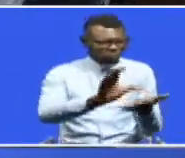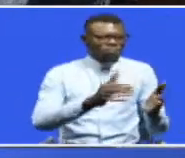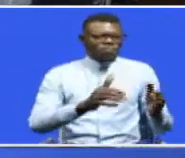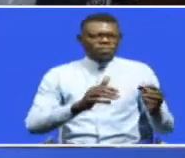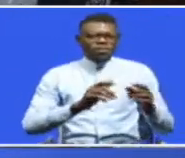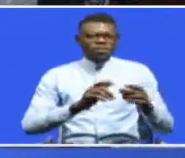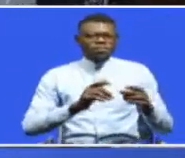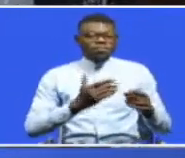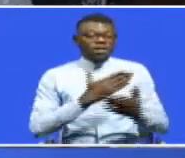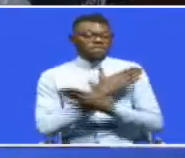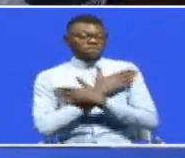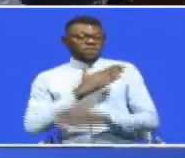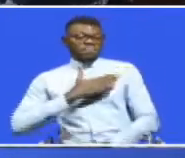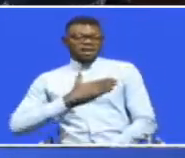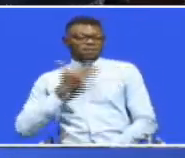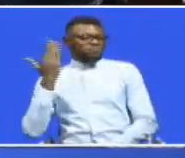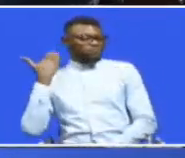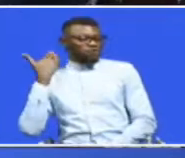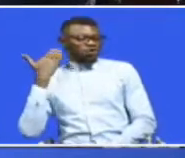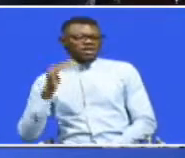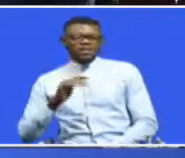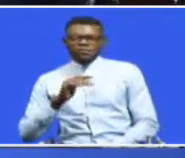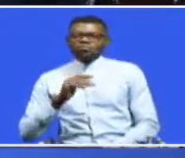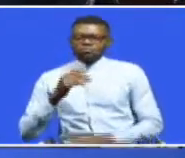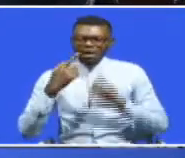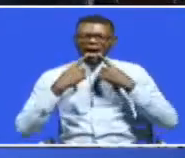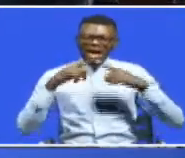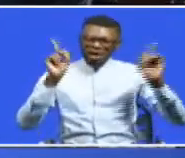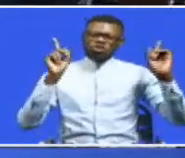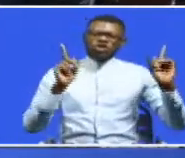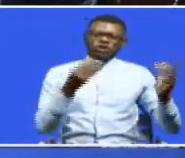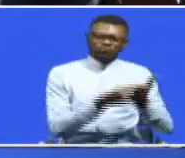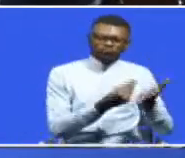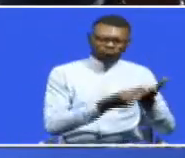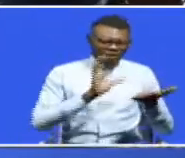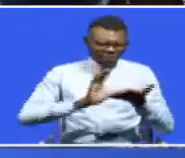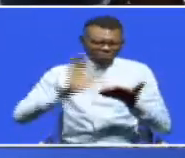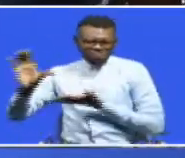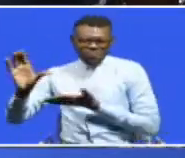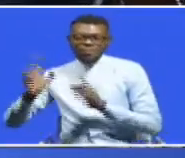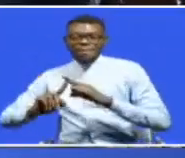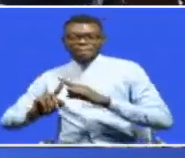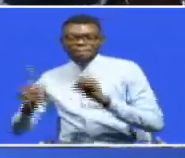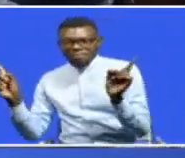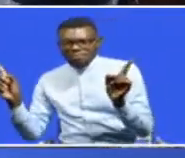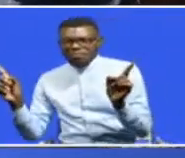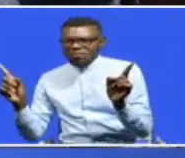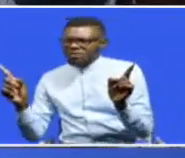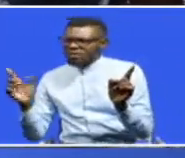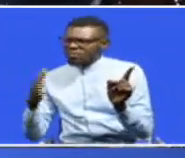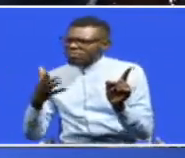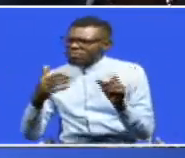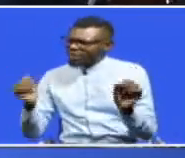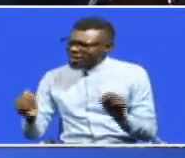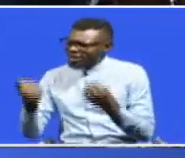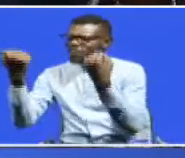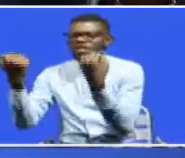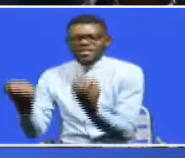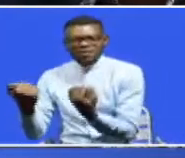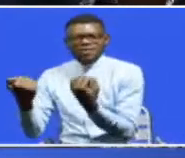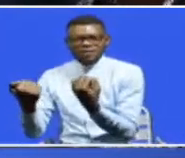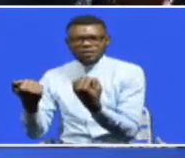Cheluguya announced. That was released just recently. When it comes to hunger safety net, through my